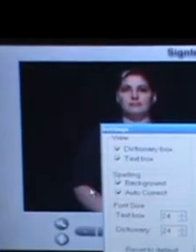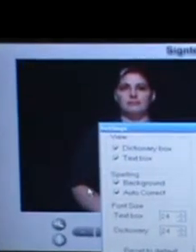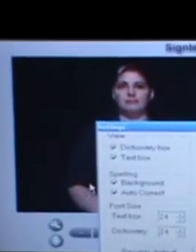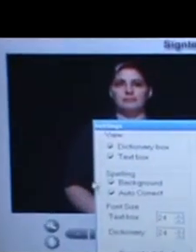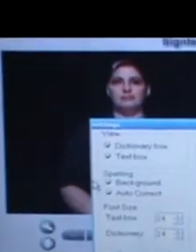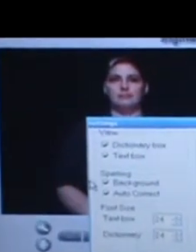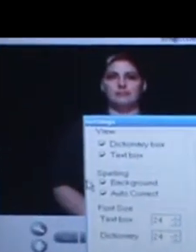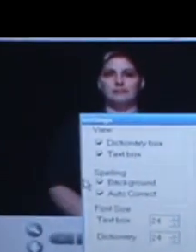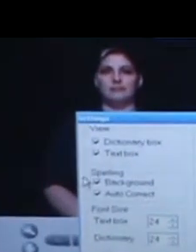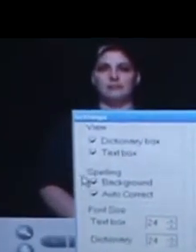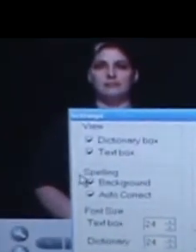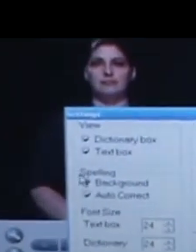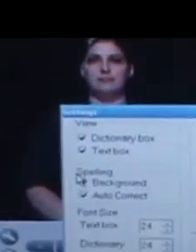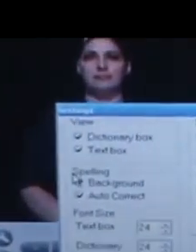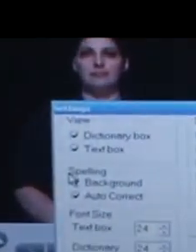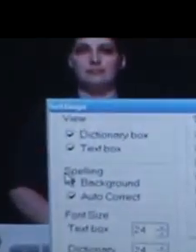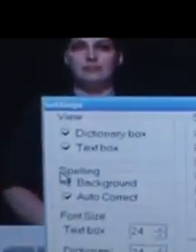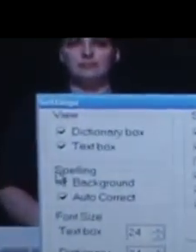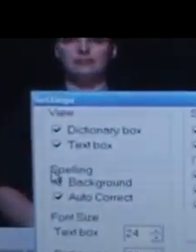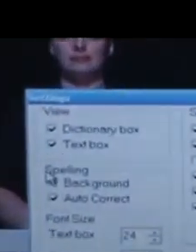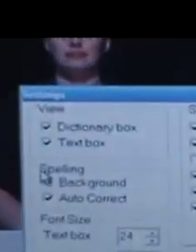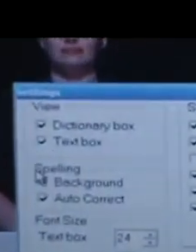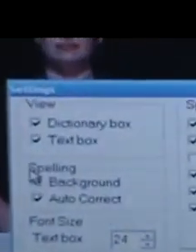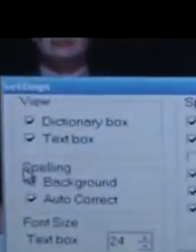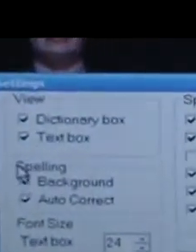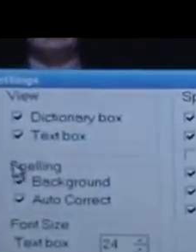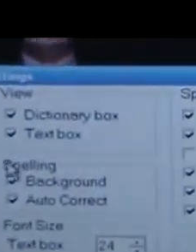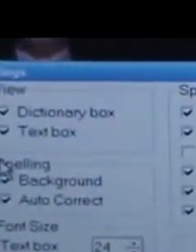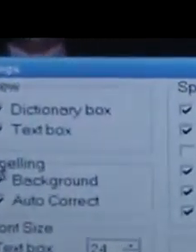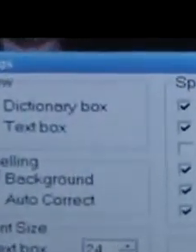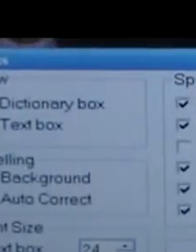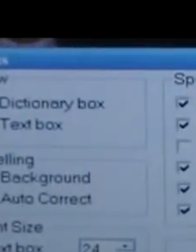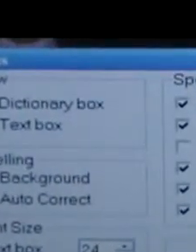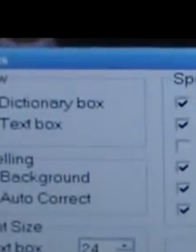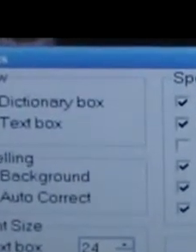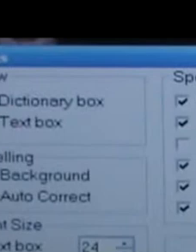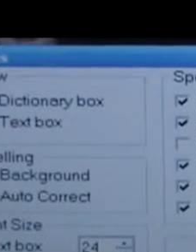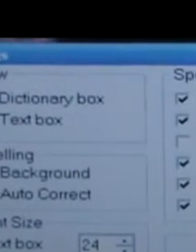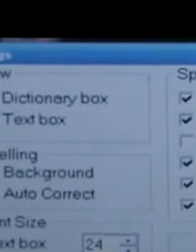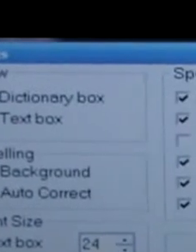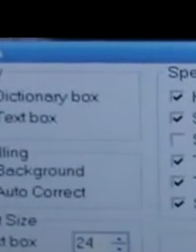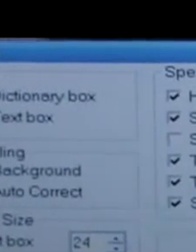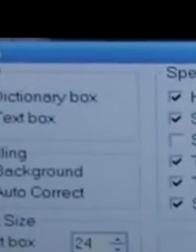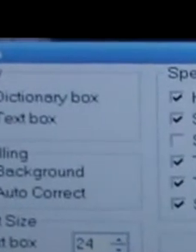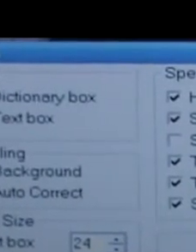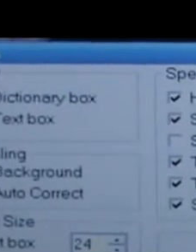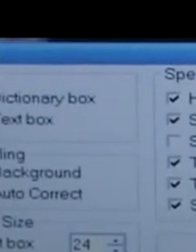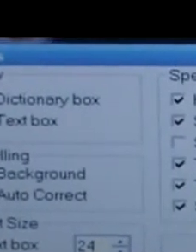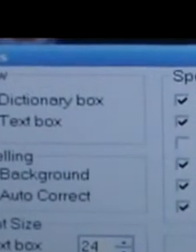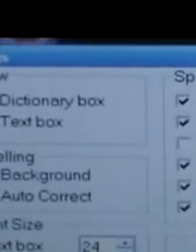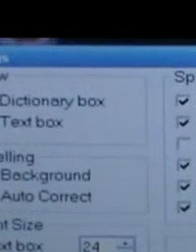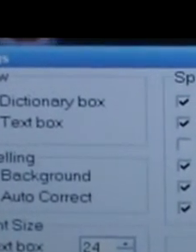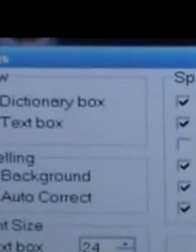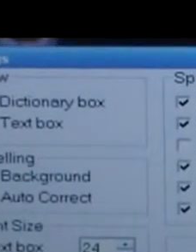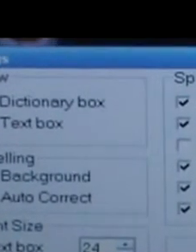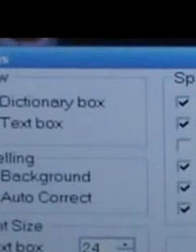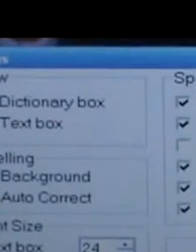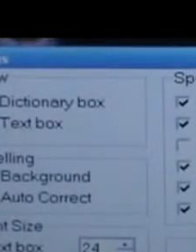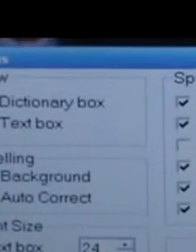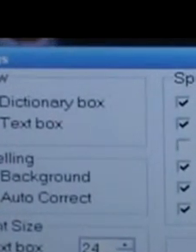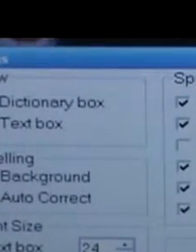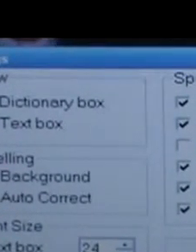And as you can see, I have spelling right below there. Bedrock and automatically correcting.